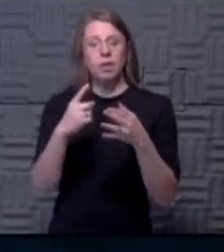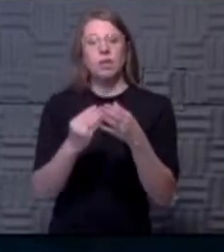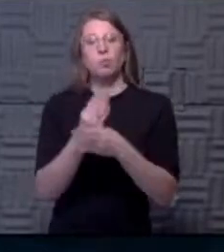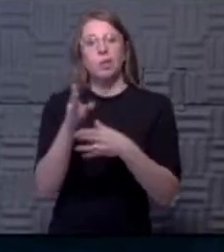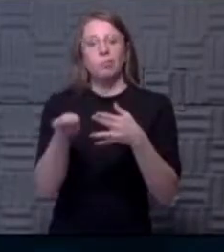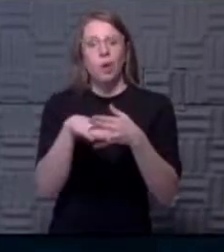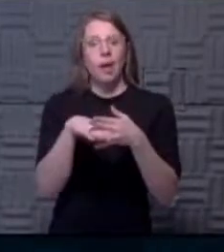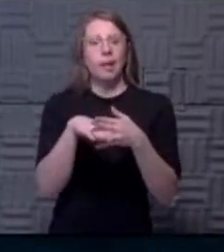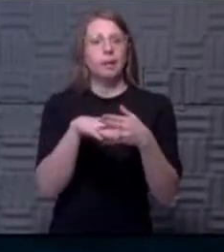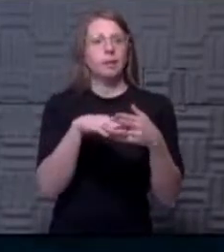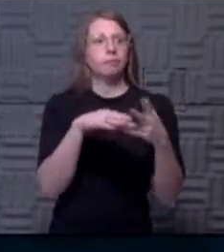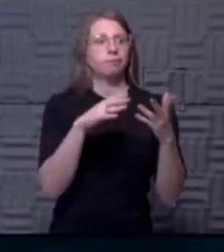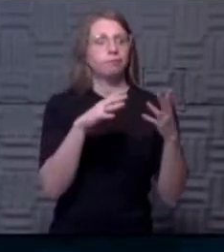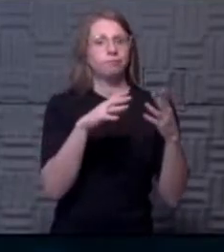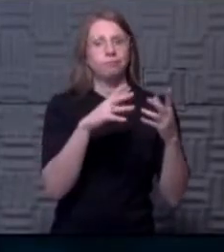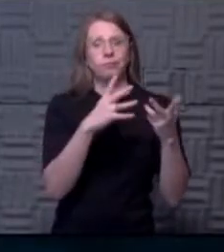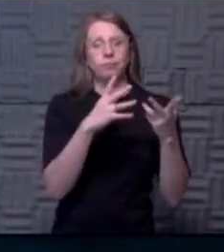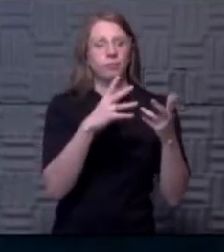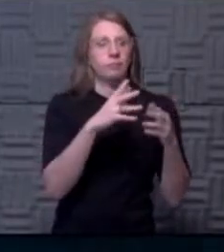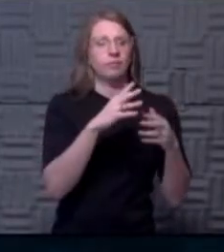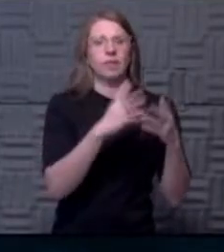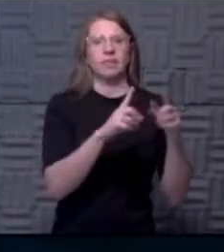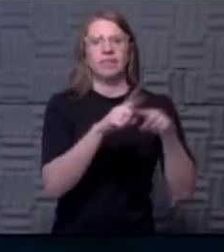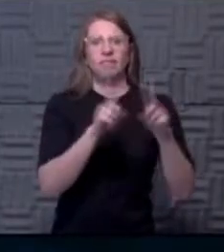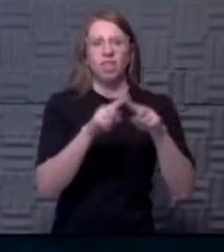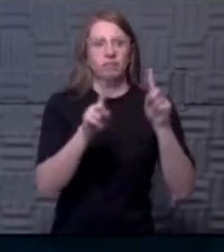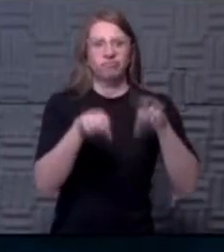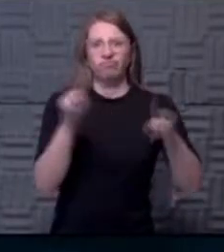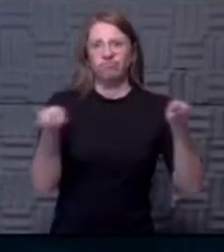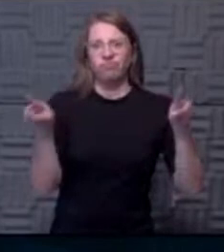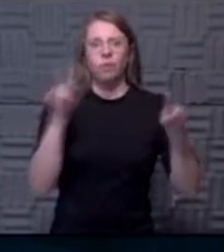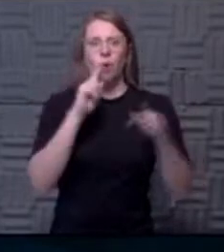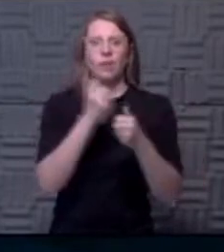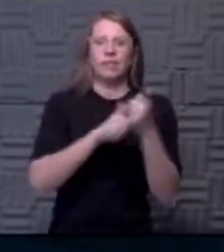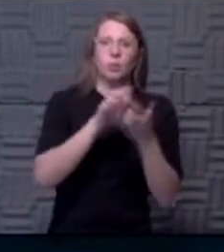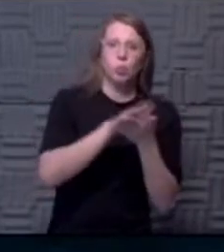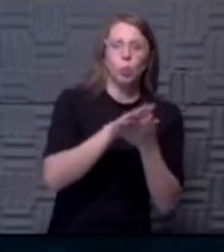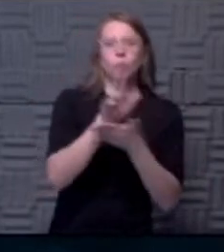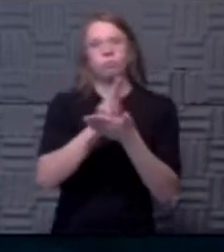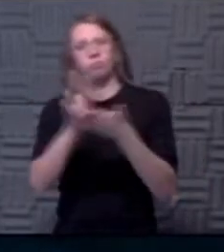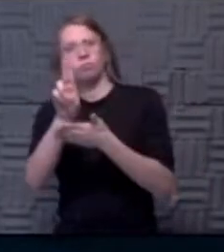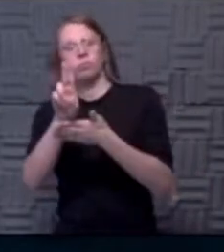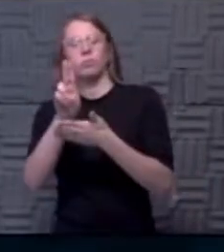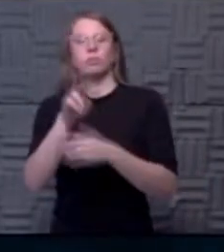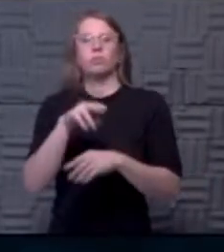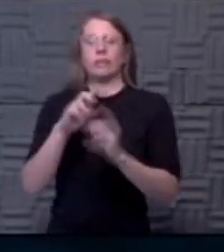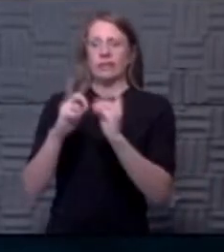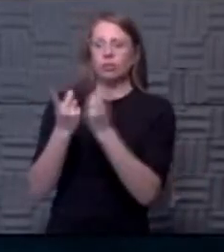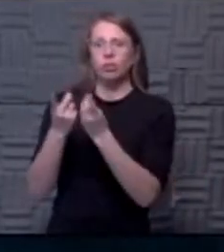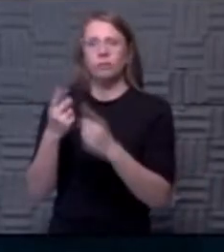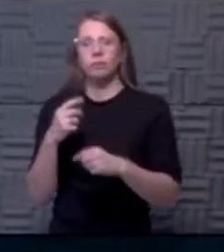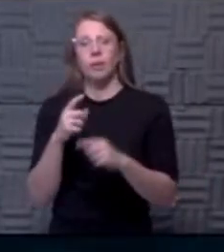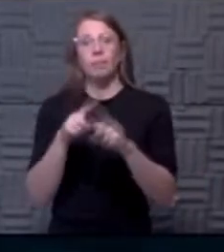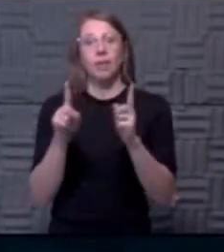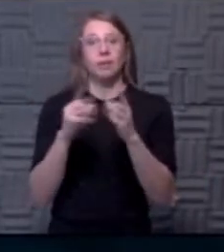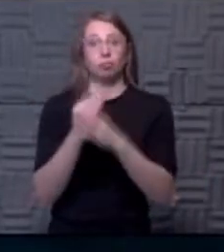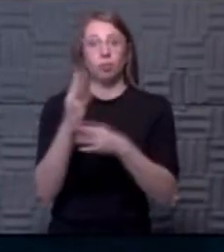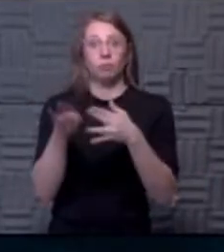several weeks in many school districts or by many universities, but as spring break continues over the next week or two.